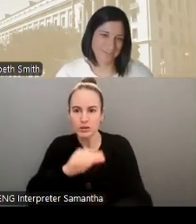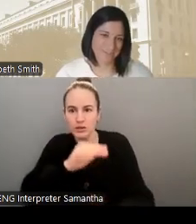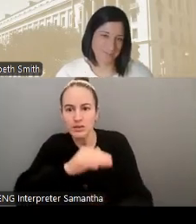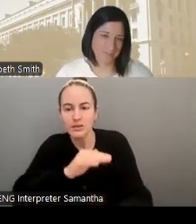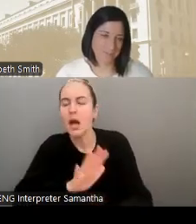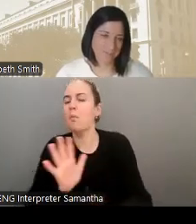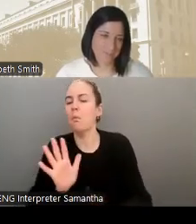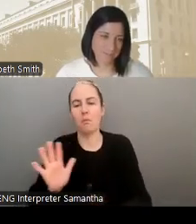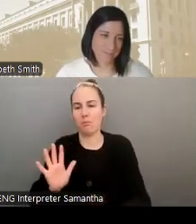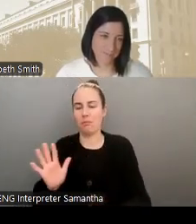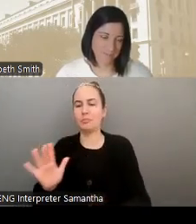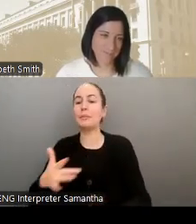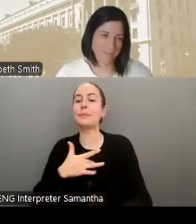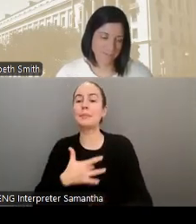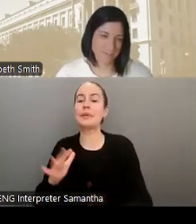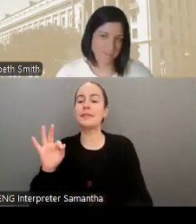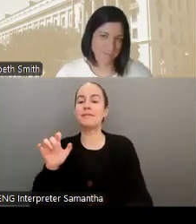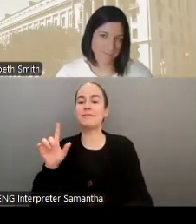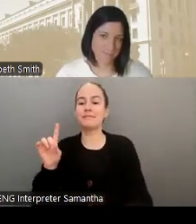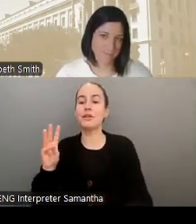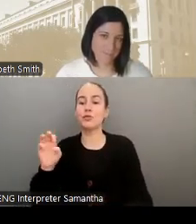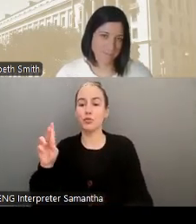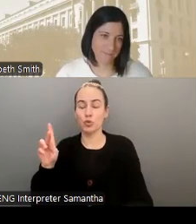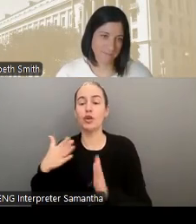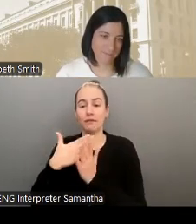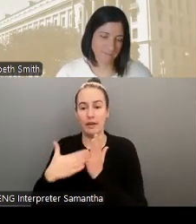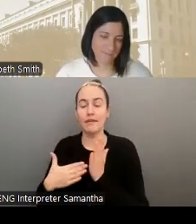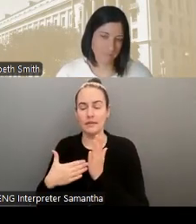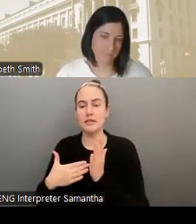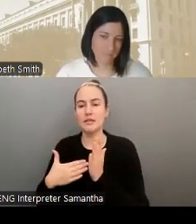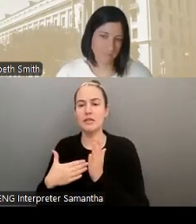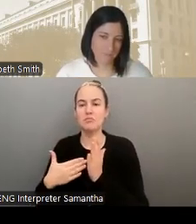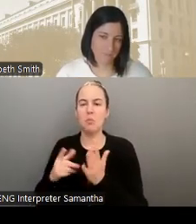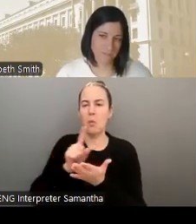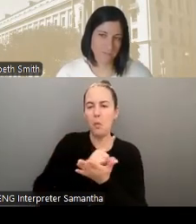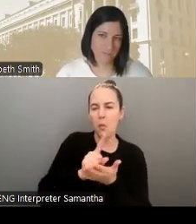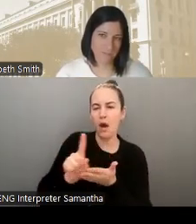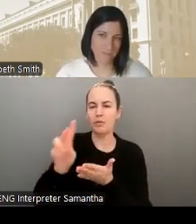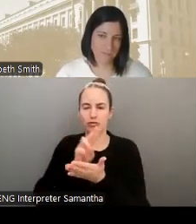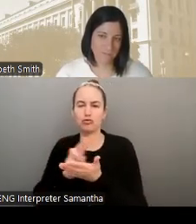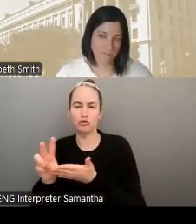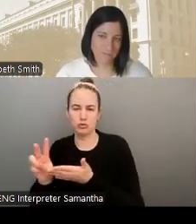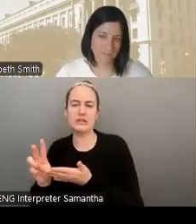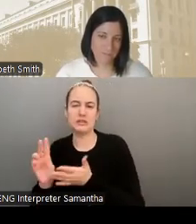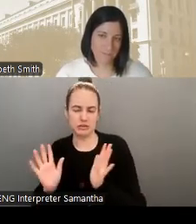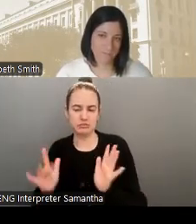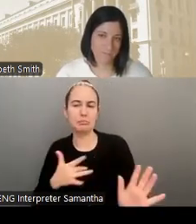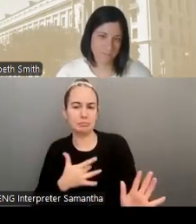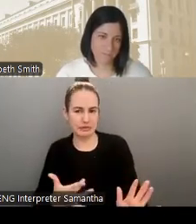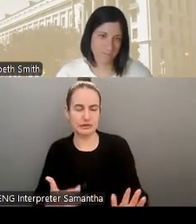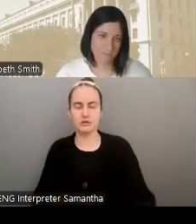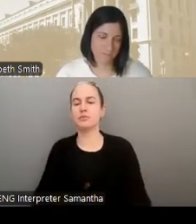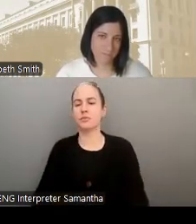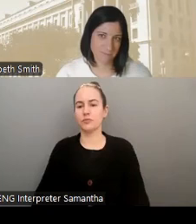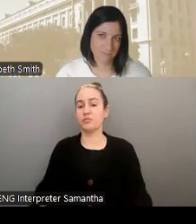audit fieldwork phase that we discuss can take anywhere from a week to 2 weeks max, mostly. And sometimes it's been even